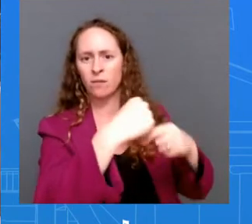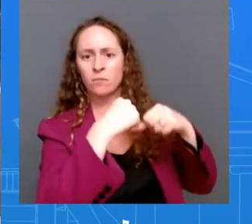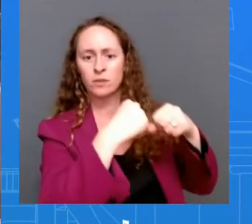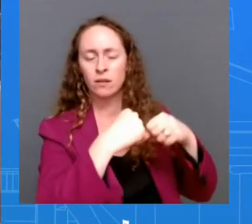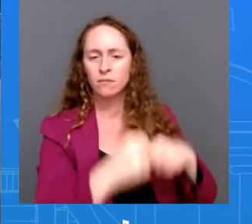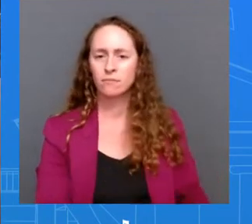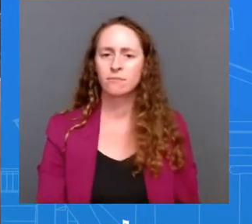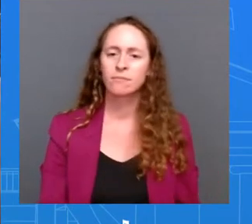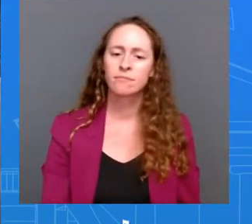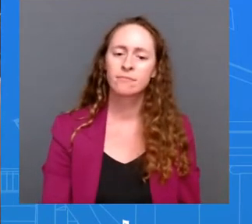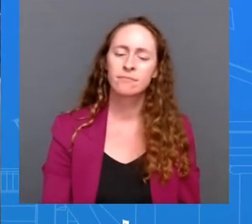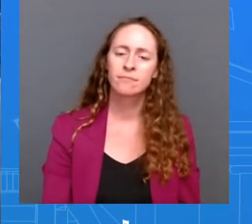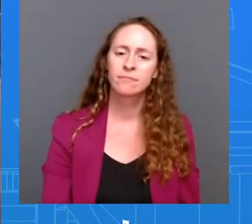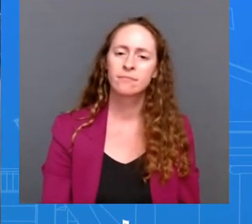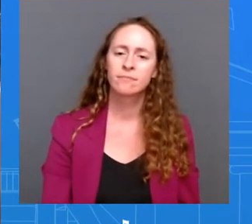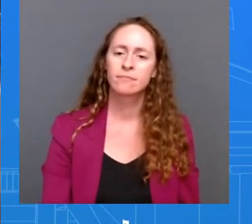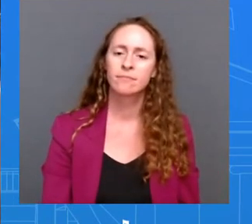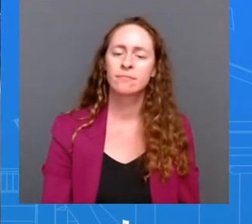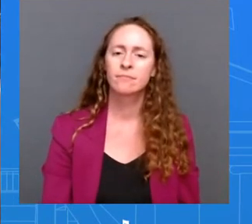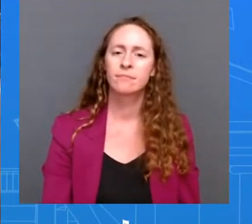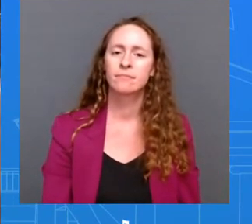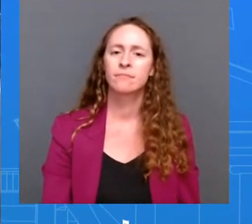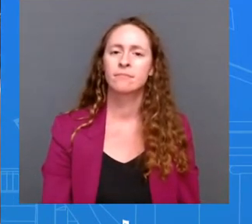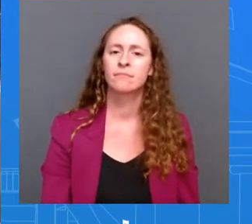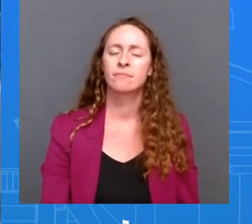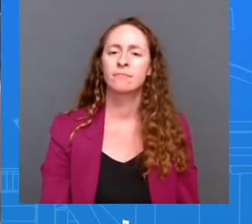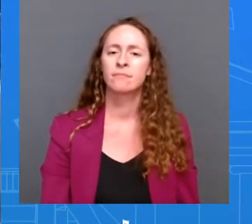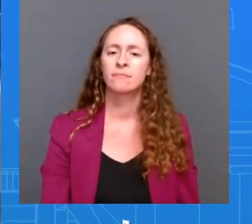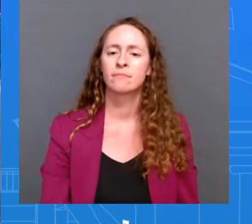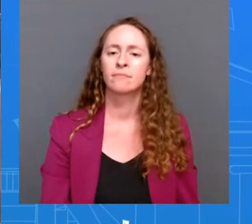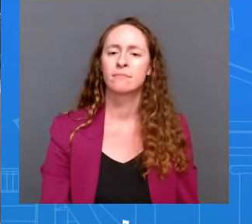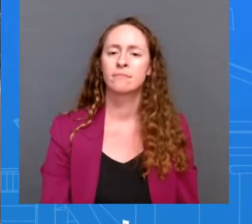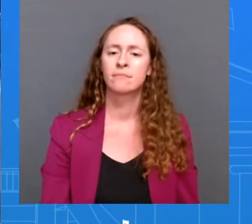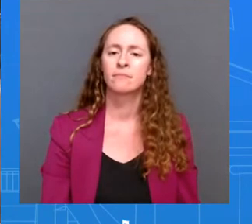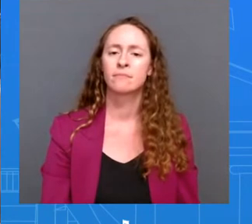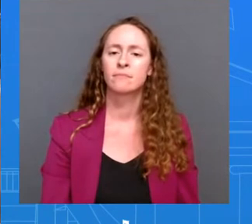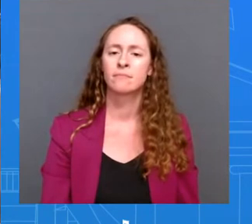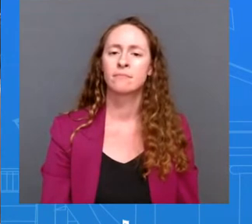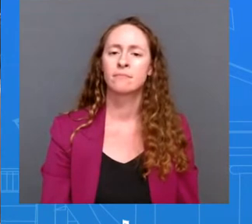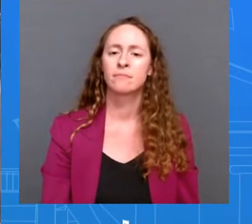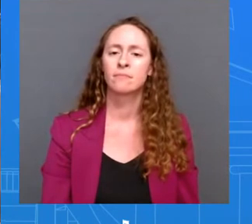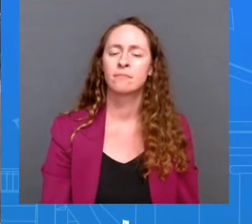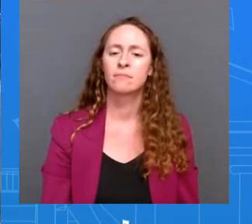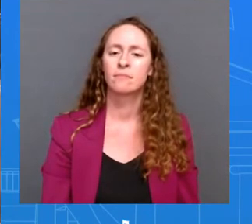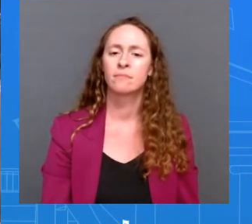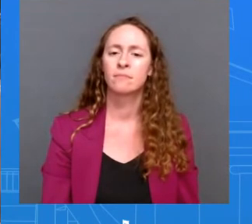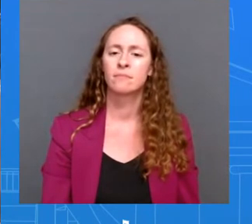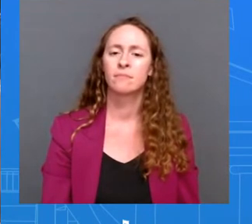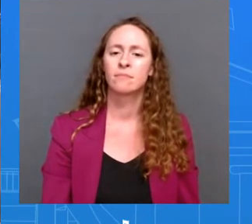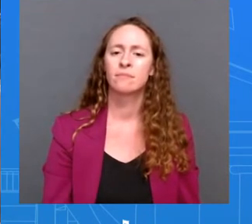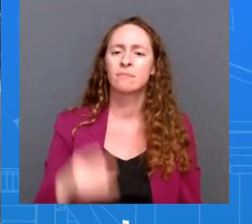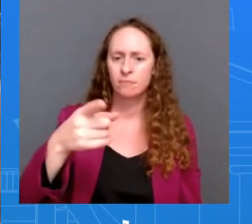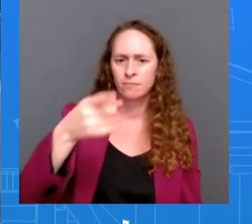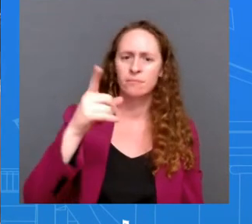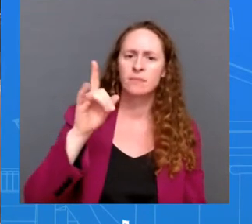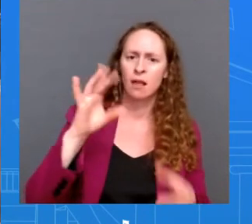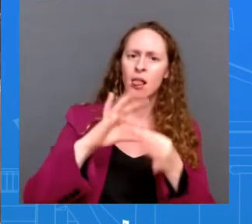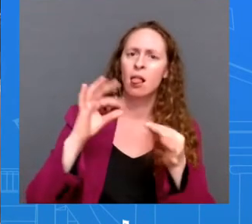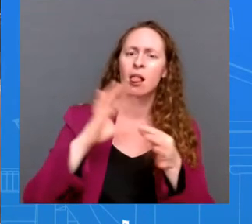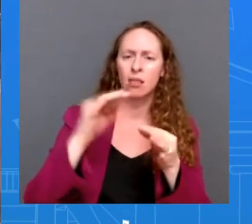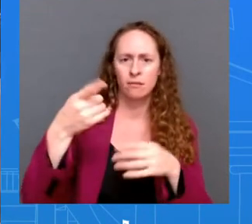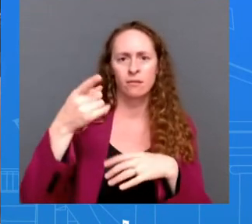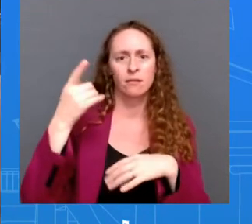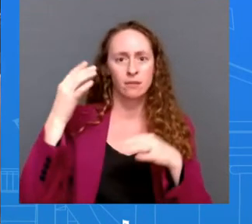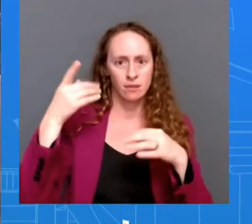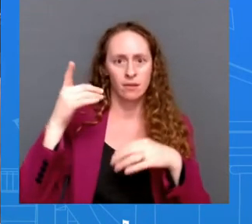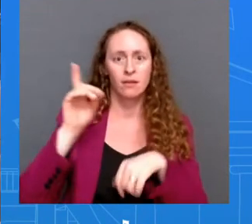briefly about the canceled ICBM test. Can you speak more generally to the decision not to move in that